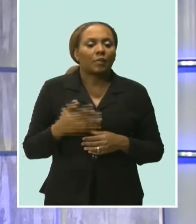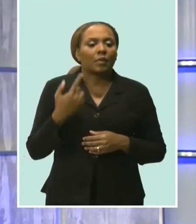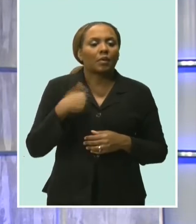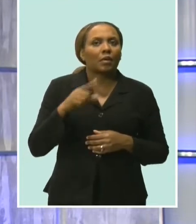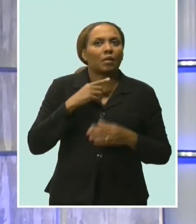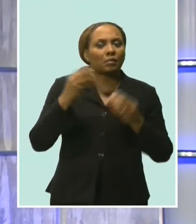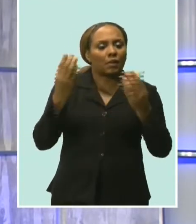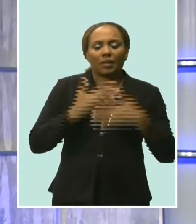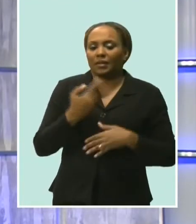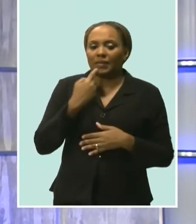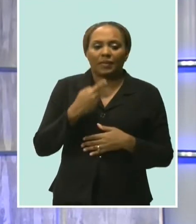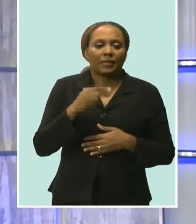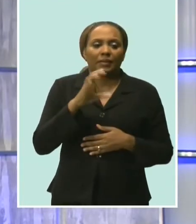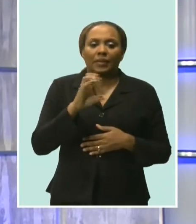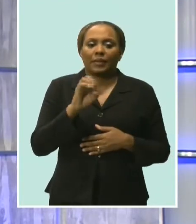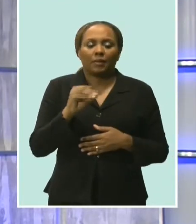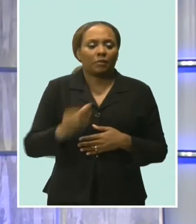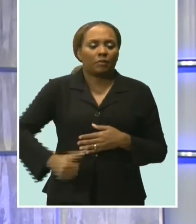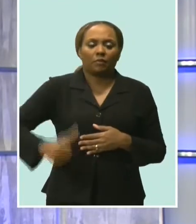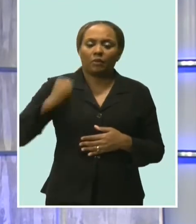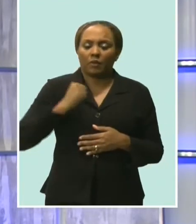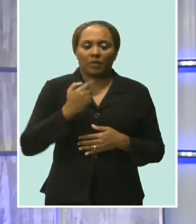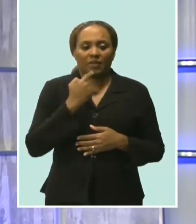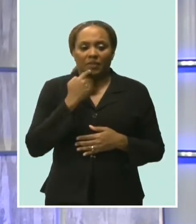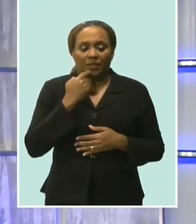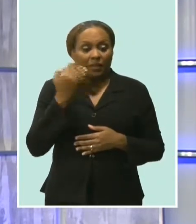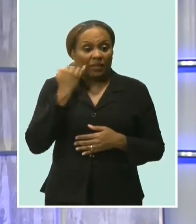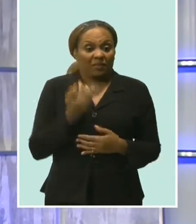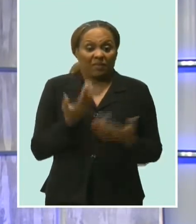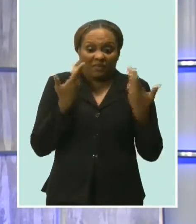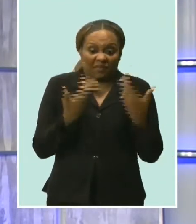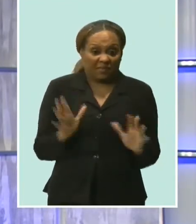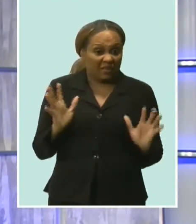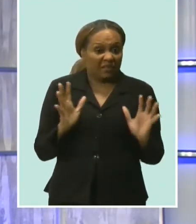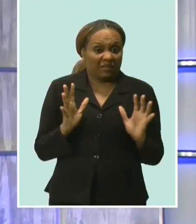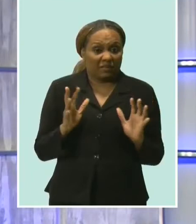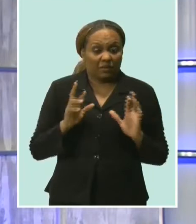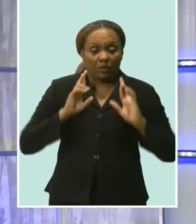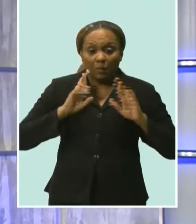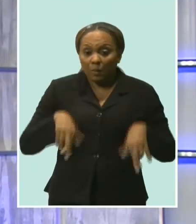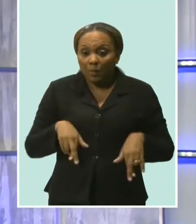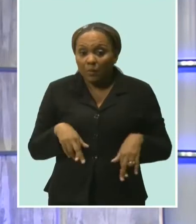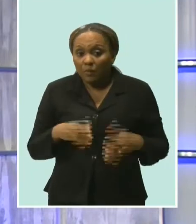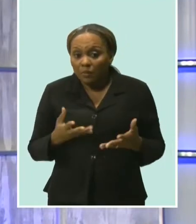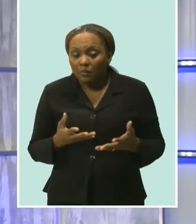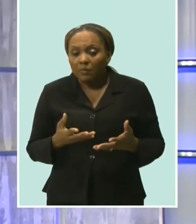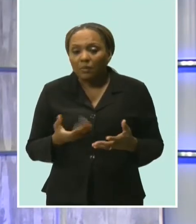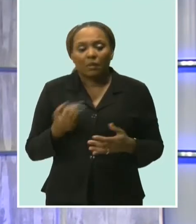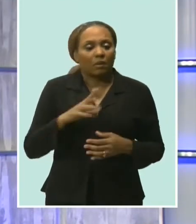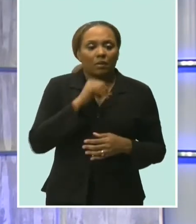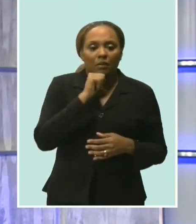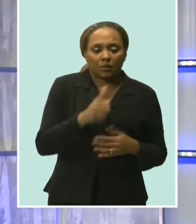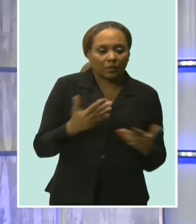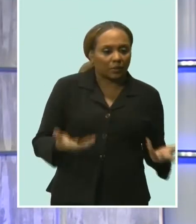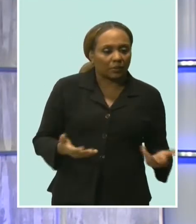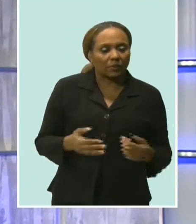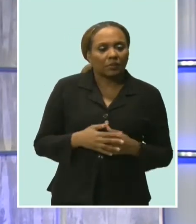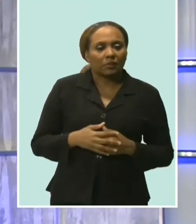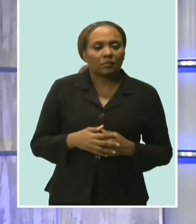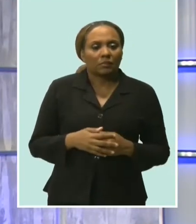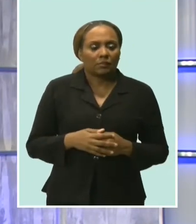CEO also refused to say whether he has completed the report as ordered by the GCOM Chair, Justice Claudette